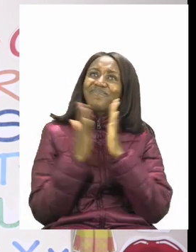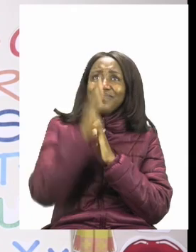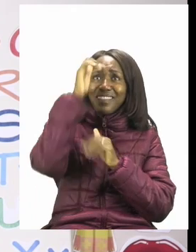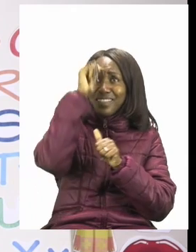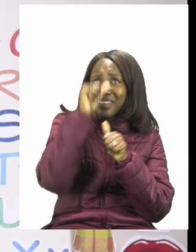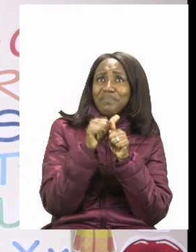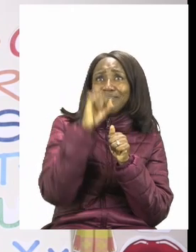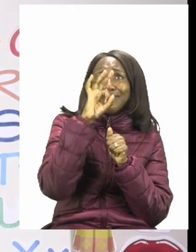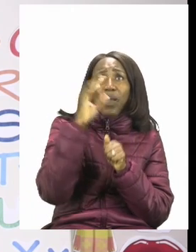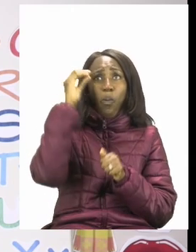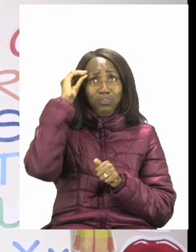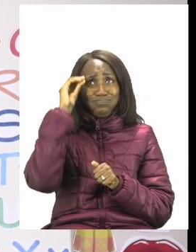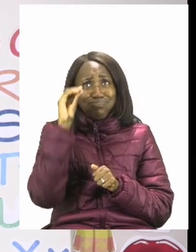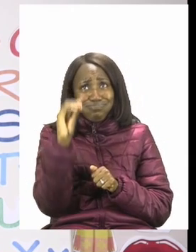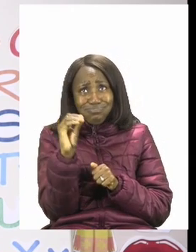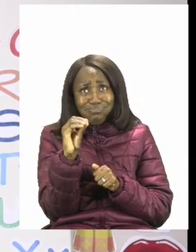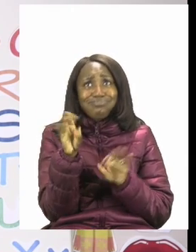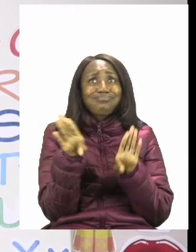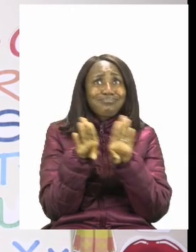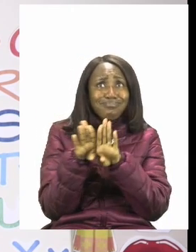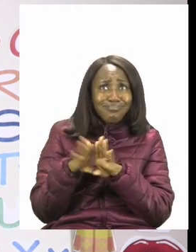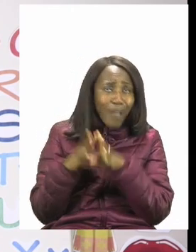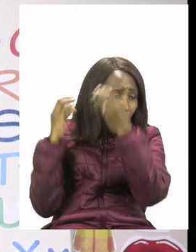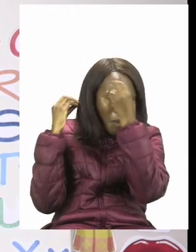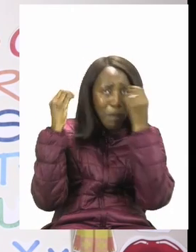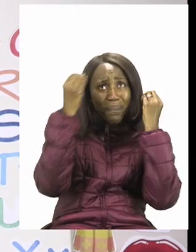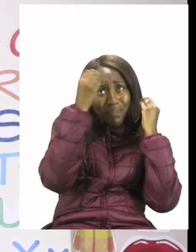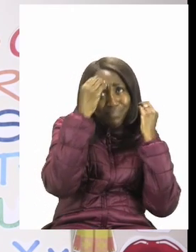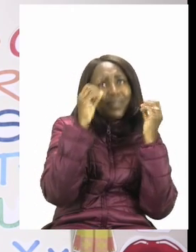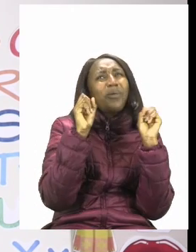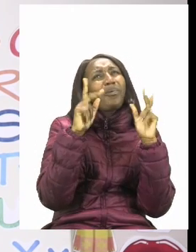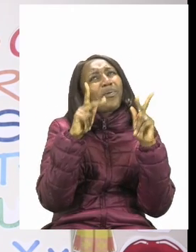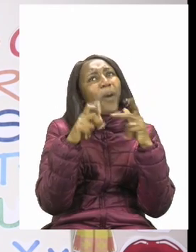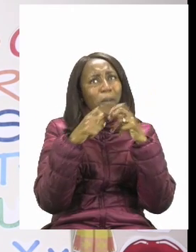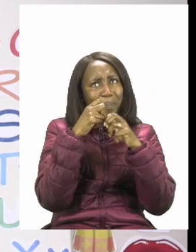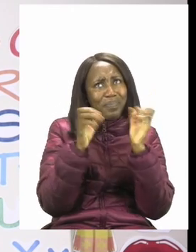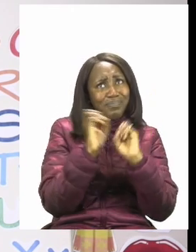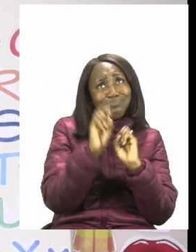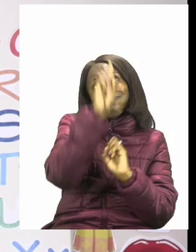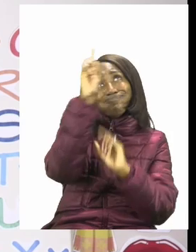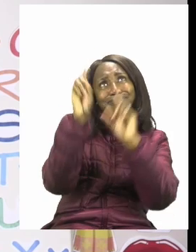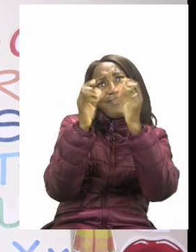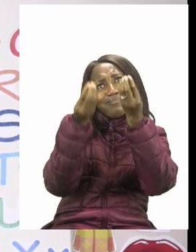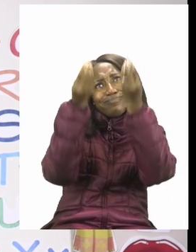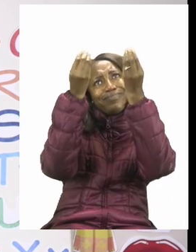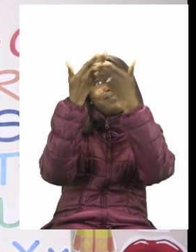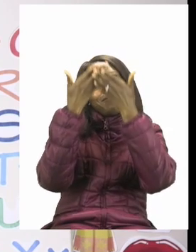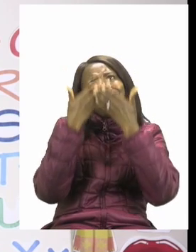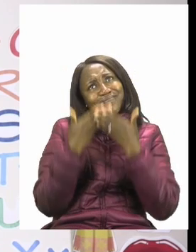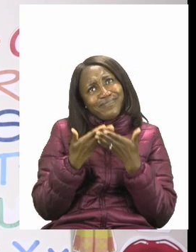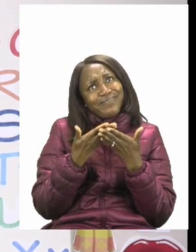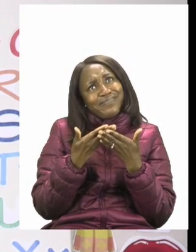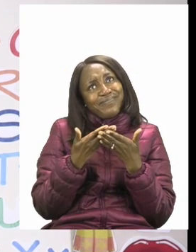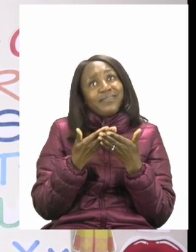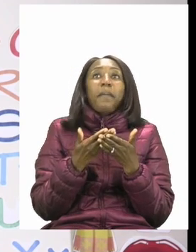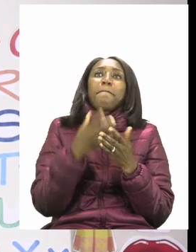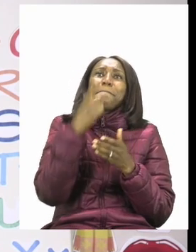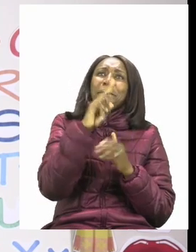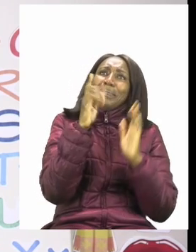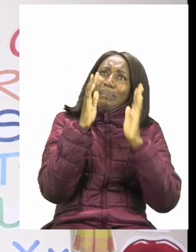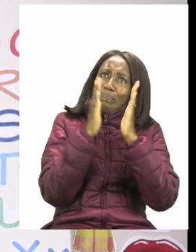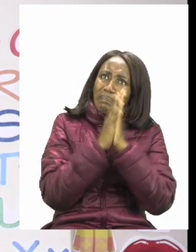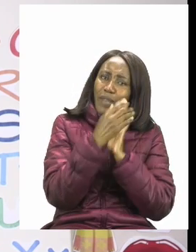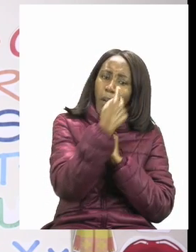to do or you are confused, that's okay. You can always ask an adult for help. But make sure that you finish your